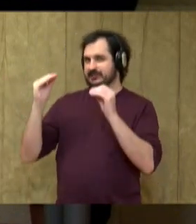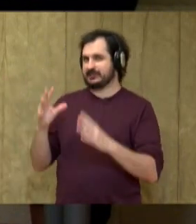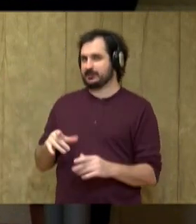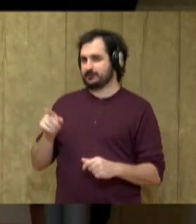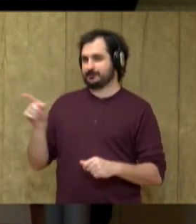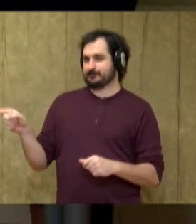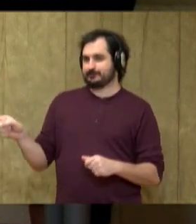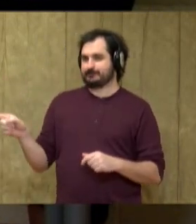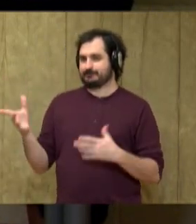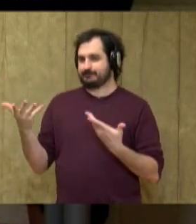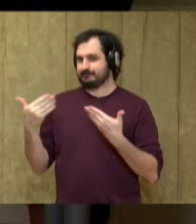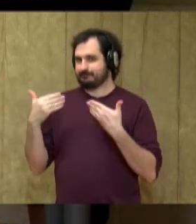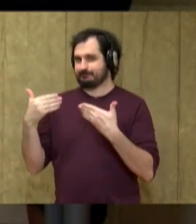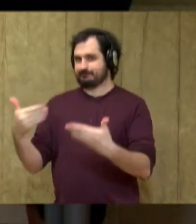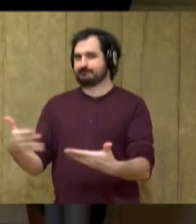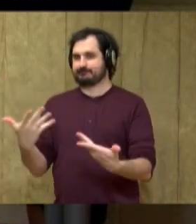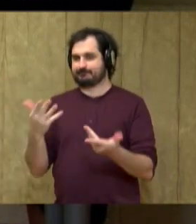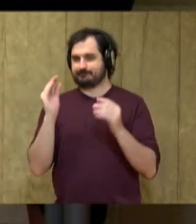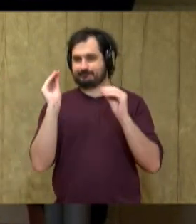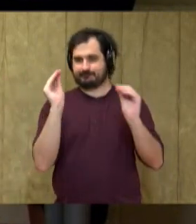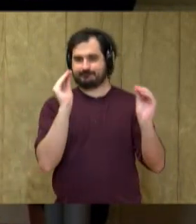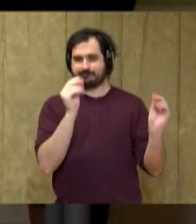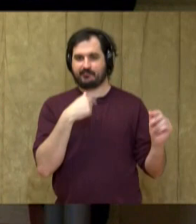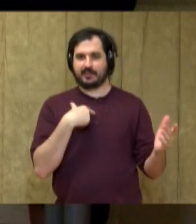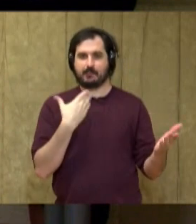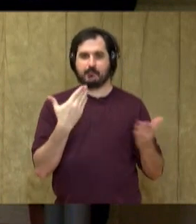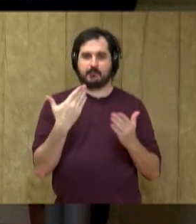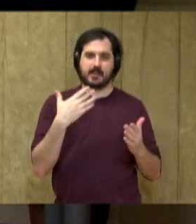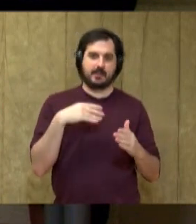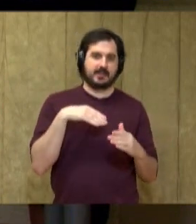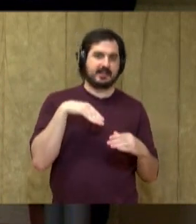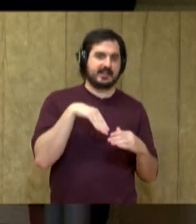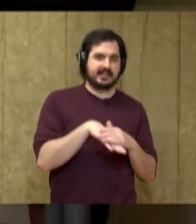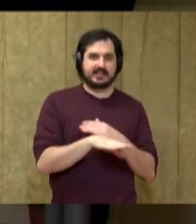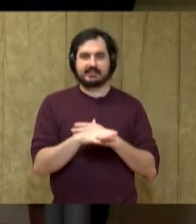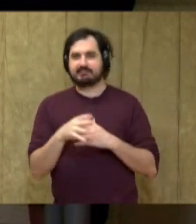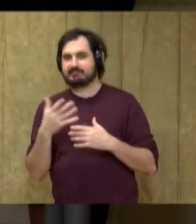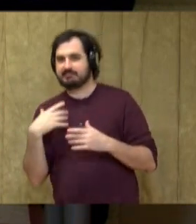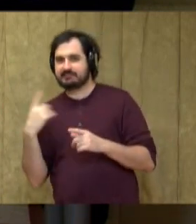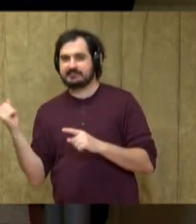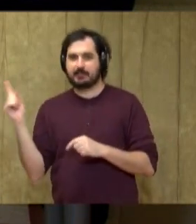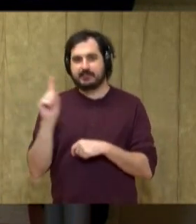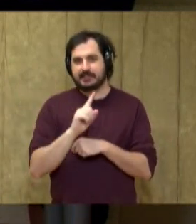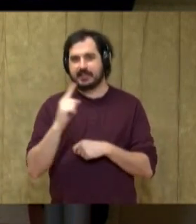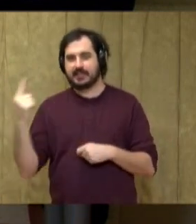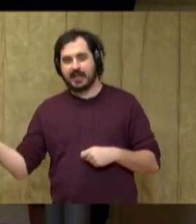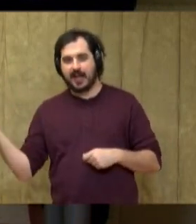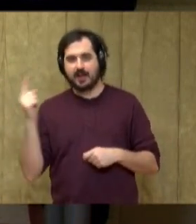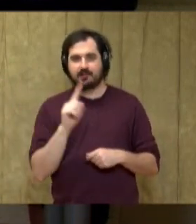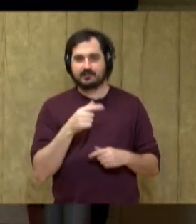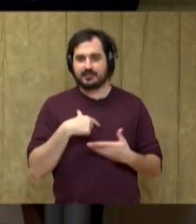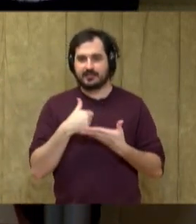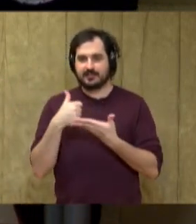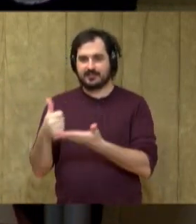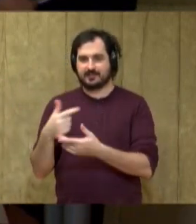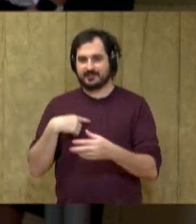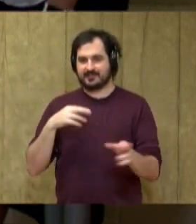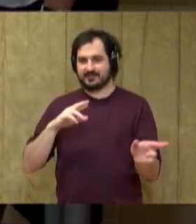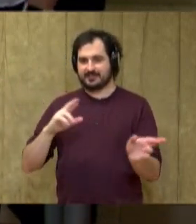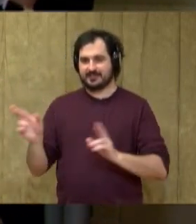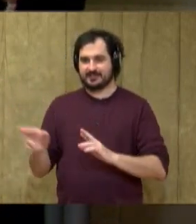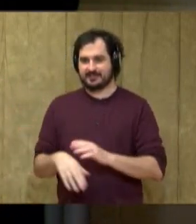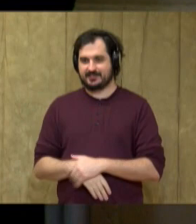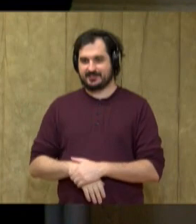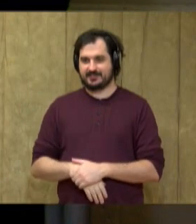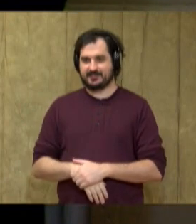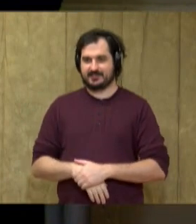of help her with some things or to talk about different ways to look at fractions, but we're ready when you are.